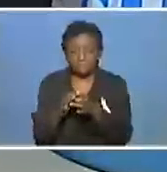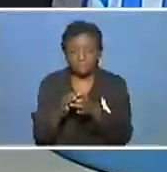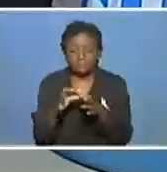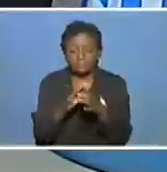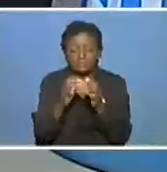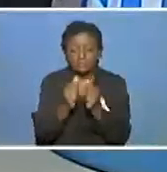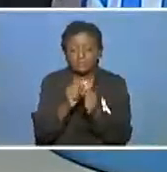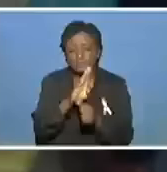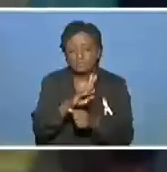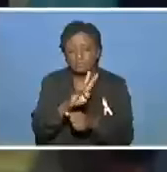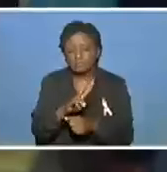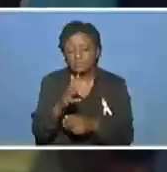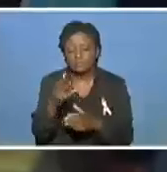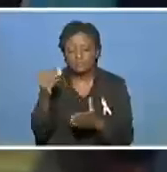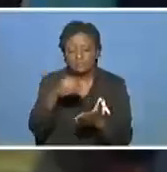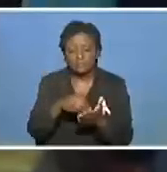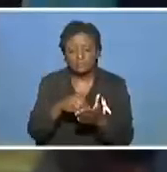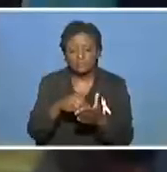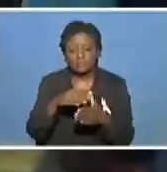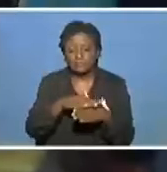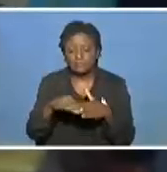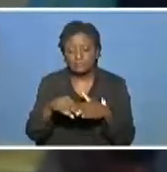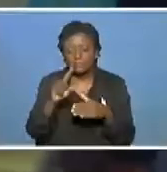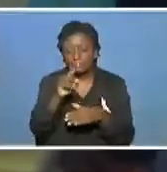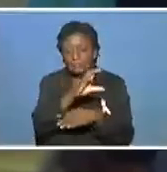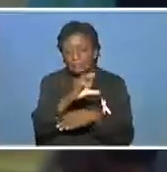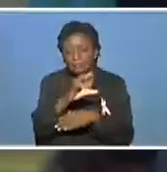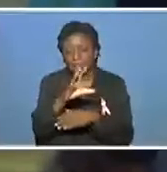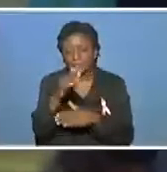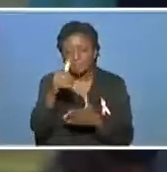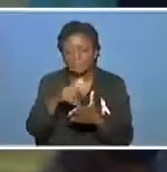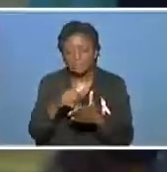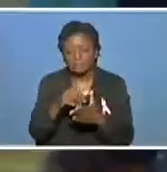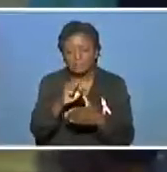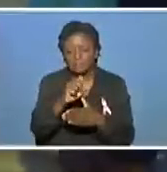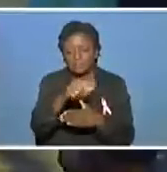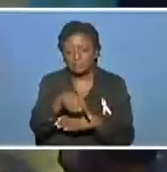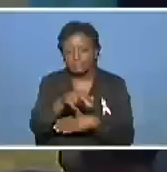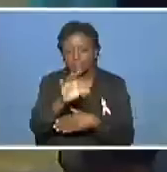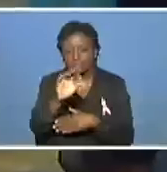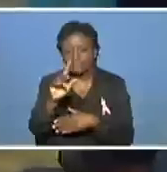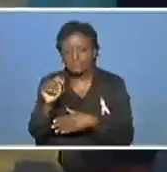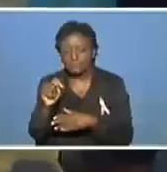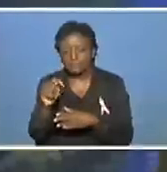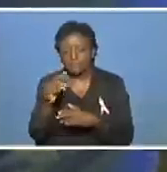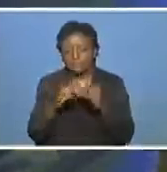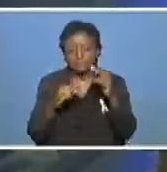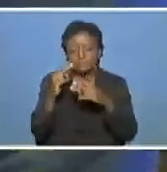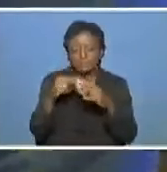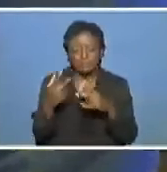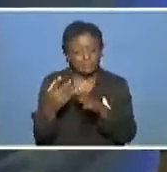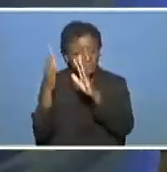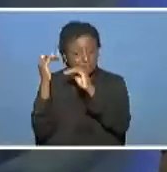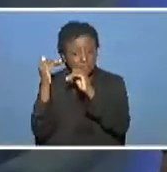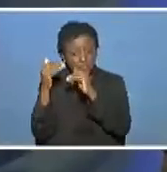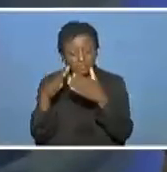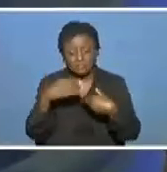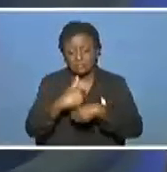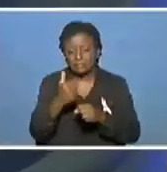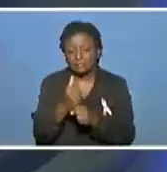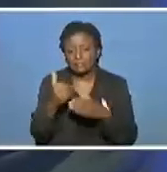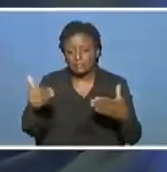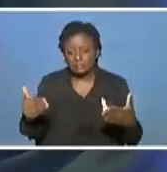$42 million 100,000 square foot facility expected to create unique offerings to the public. Fusion